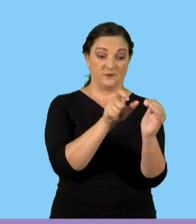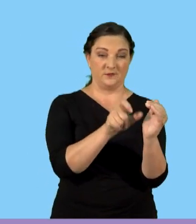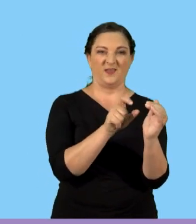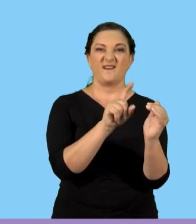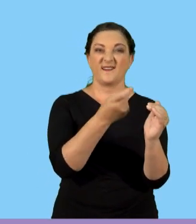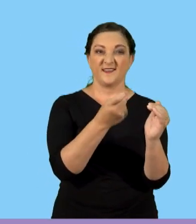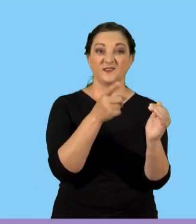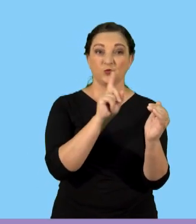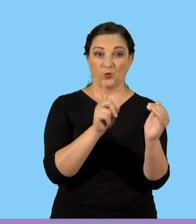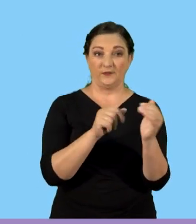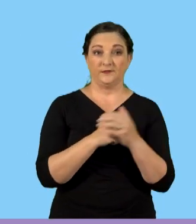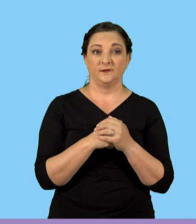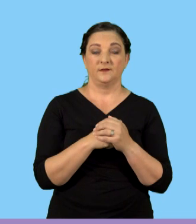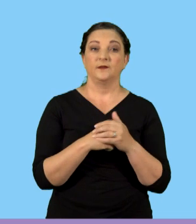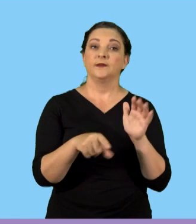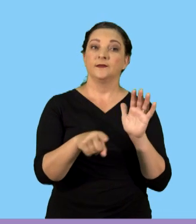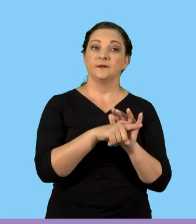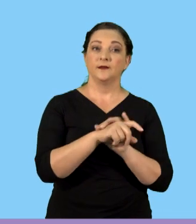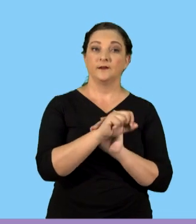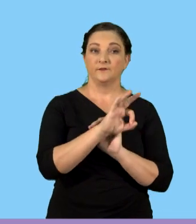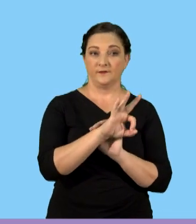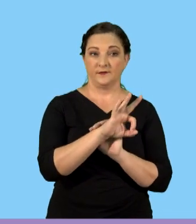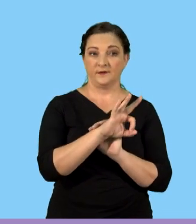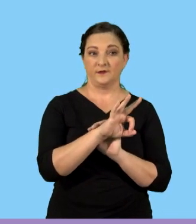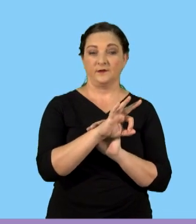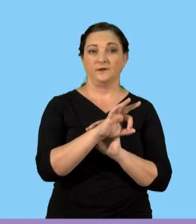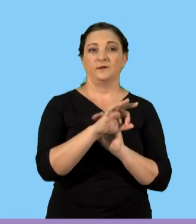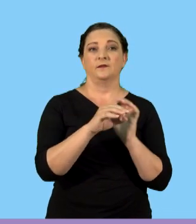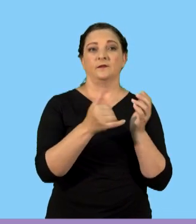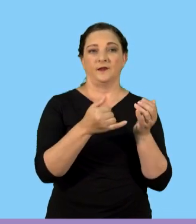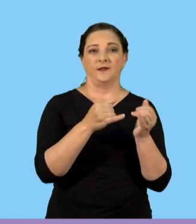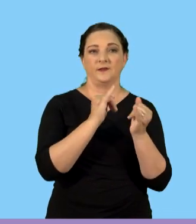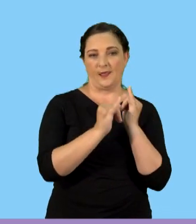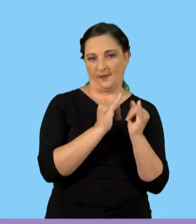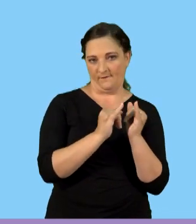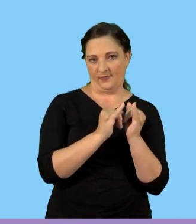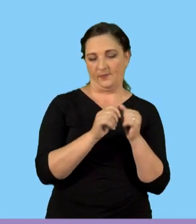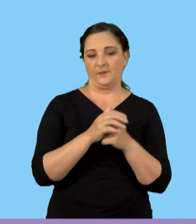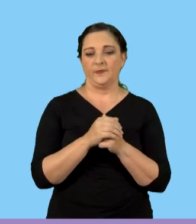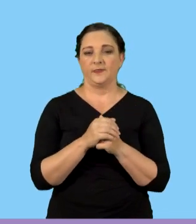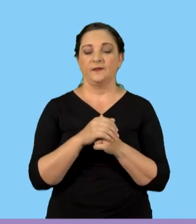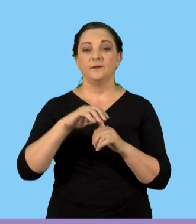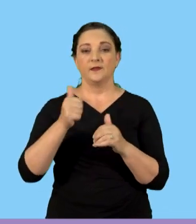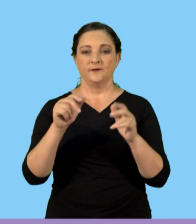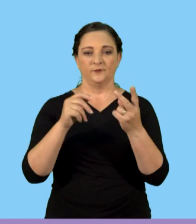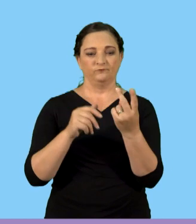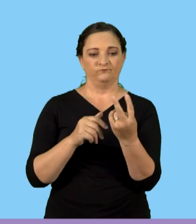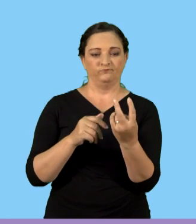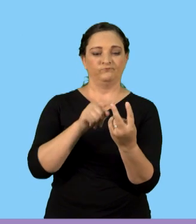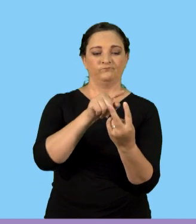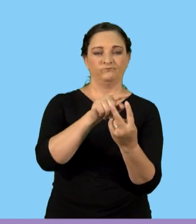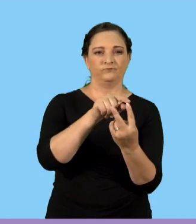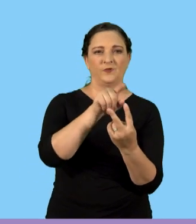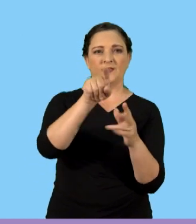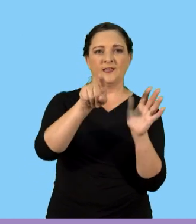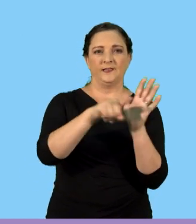ordered pair would be the negative 3 and the 11. The second ordered pair would be the negative